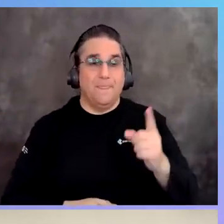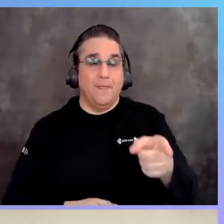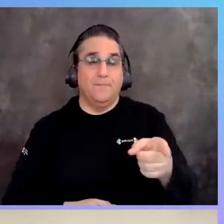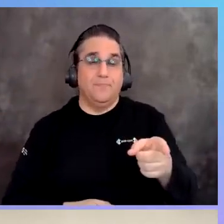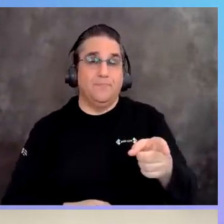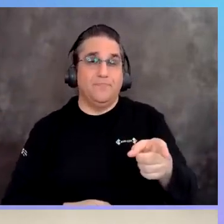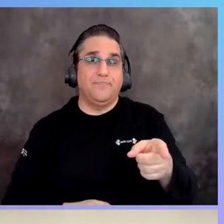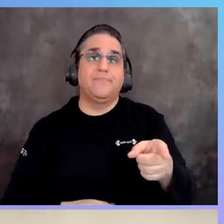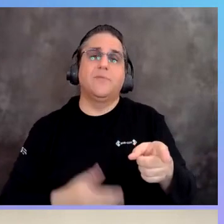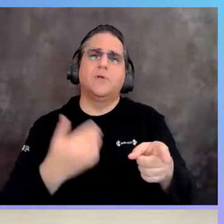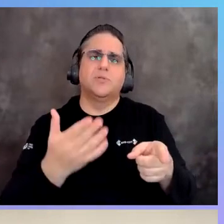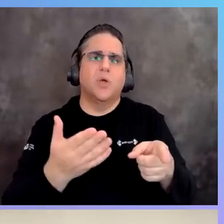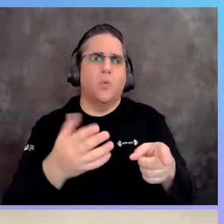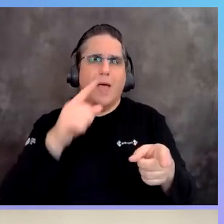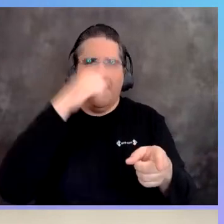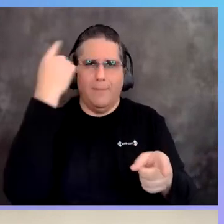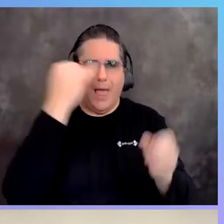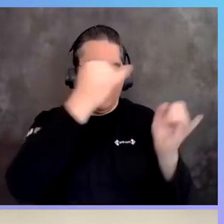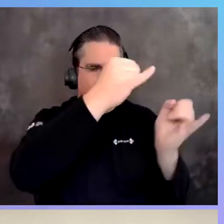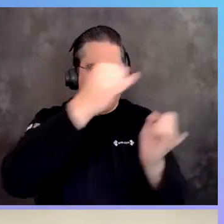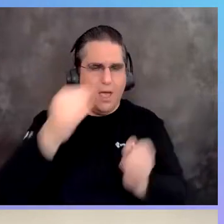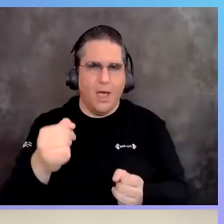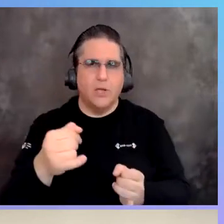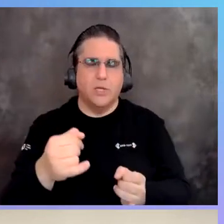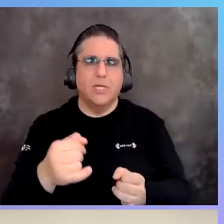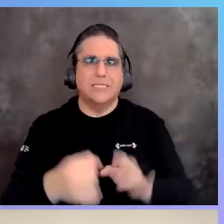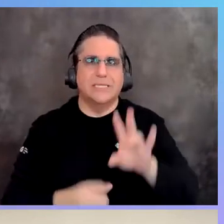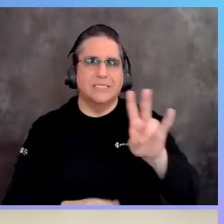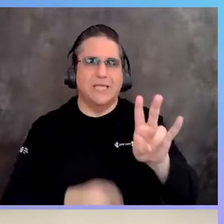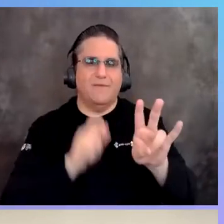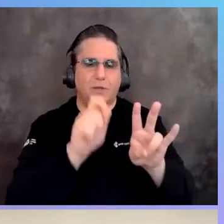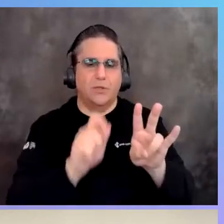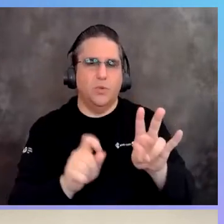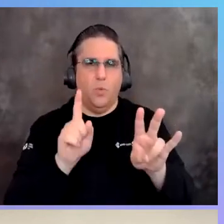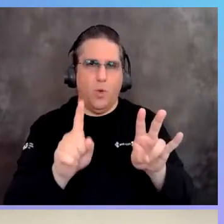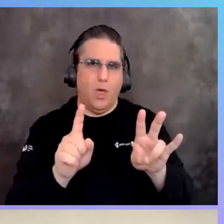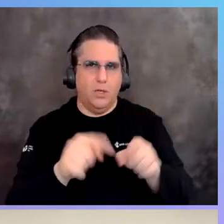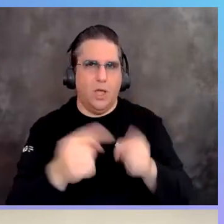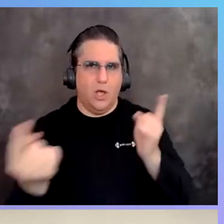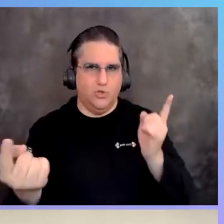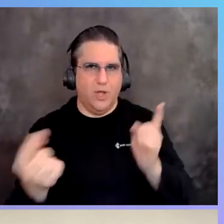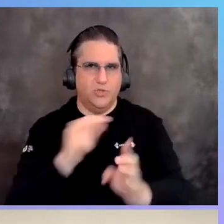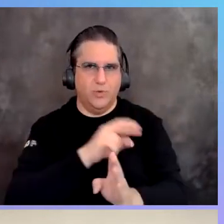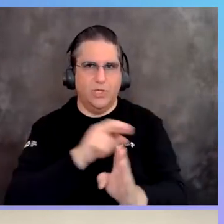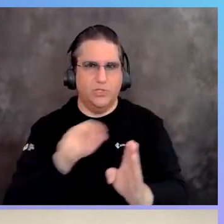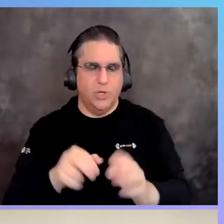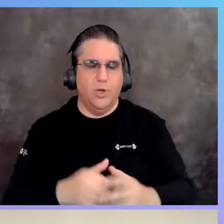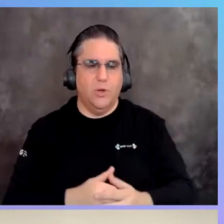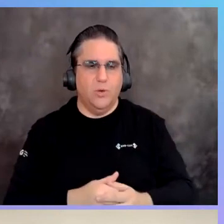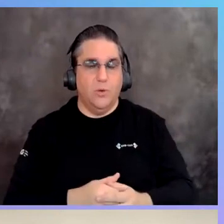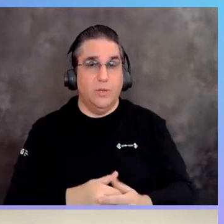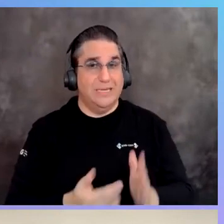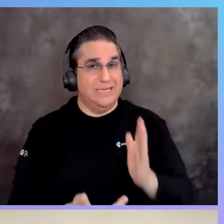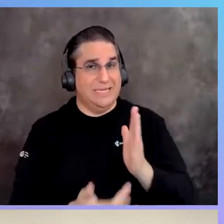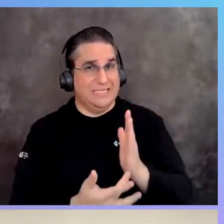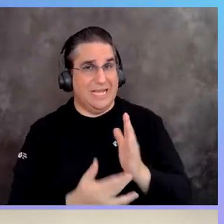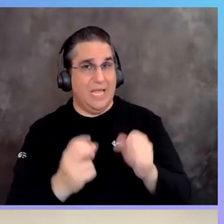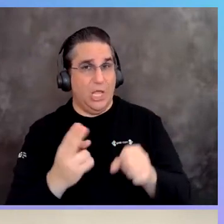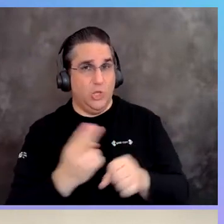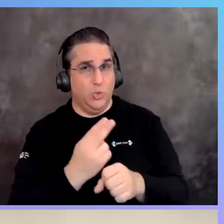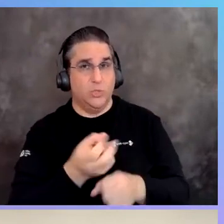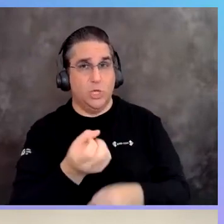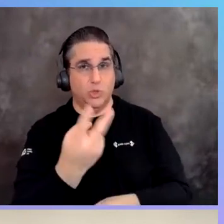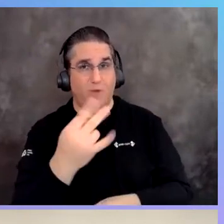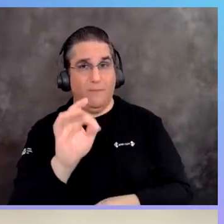black line represents the 7:1 contrast ratio. While technically you can use 12 pixel font size